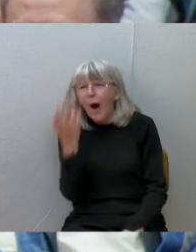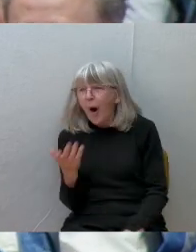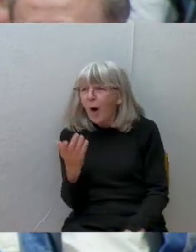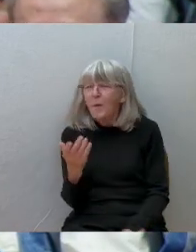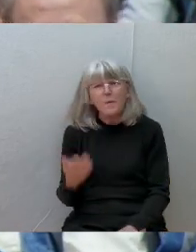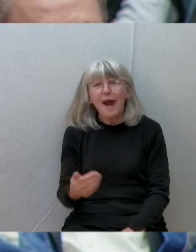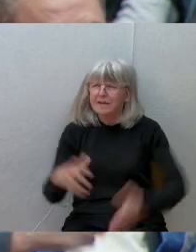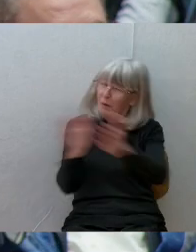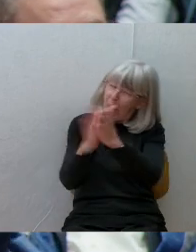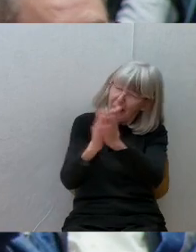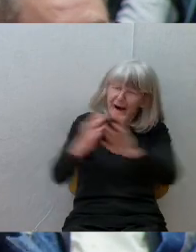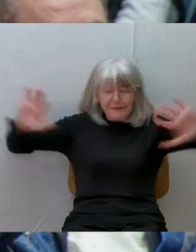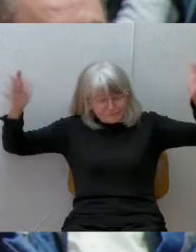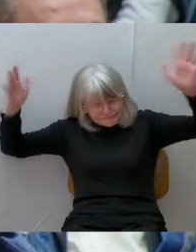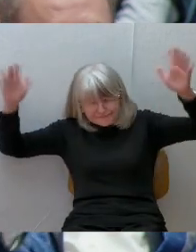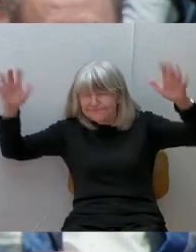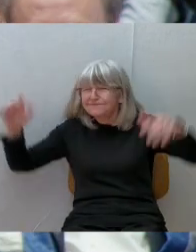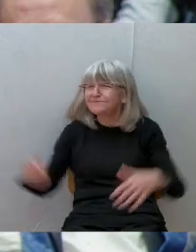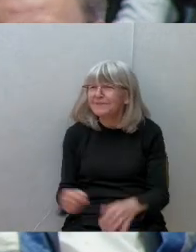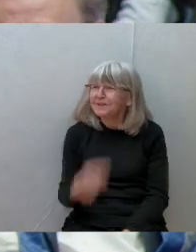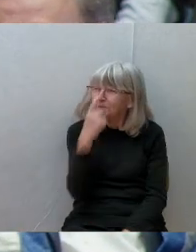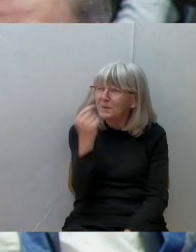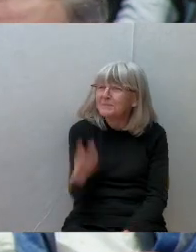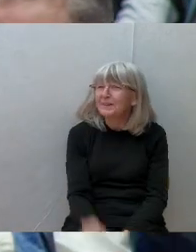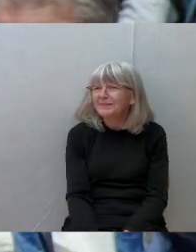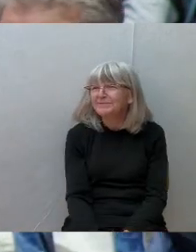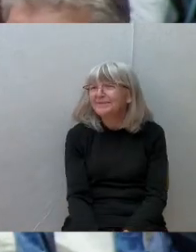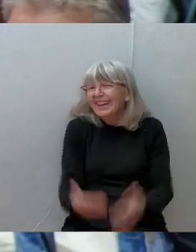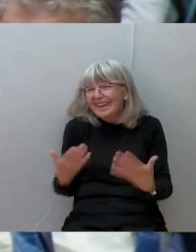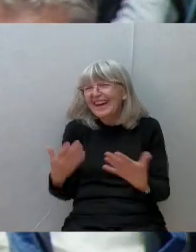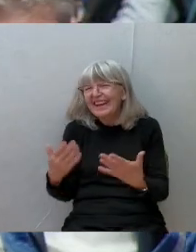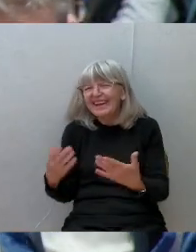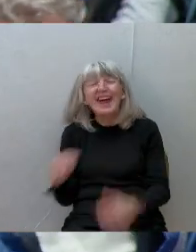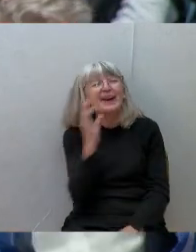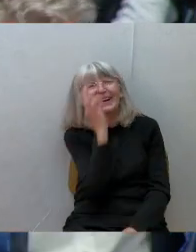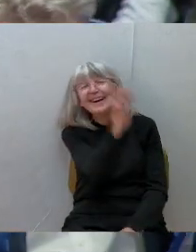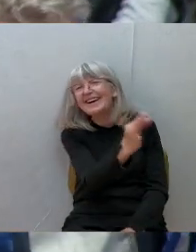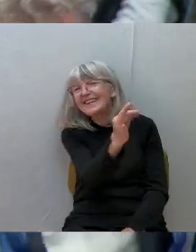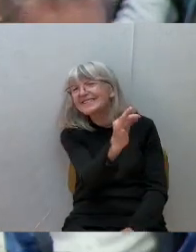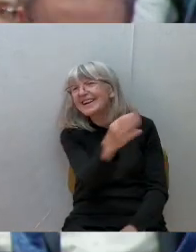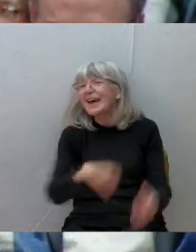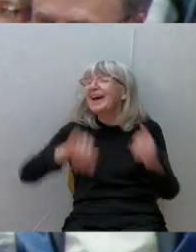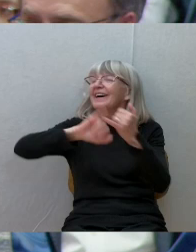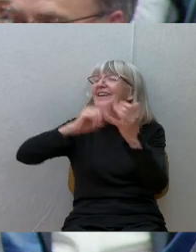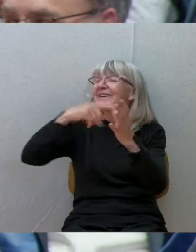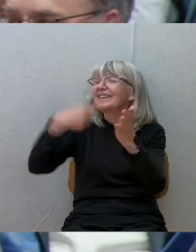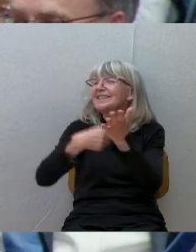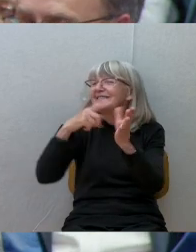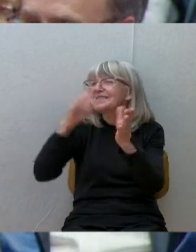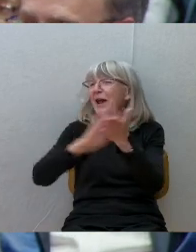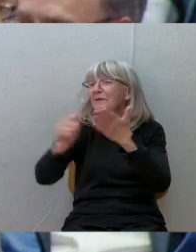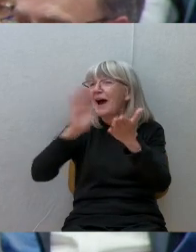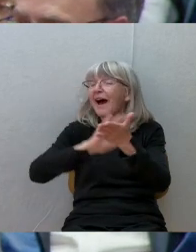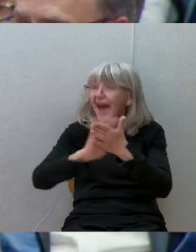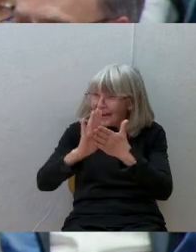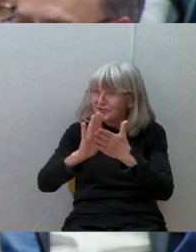speech this afternoon. Anyway, I now call on Professor Sarah Hendry from the School of